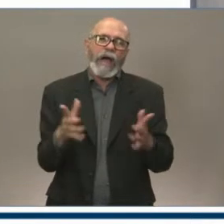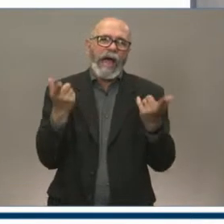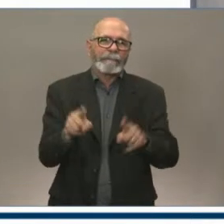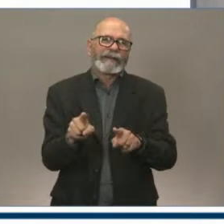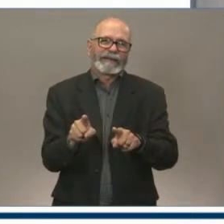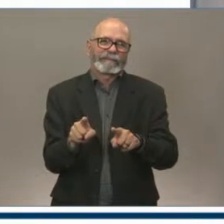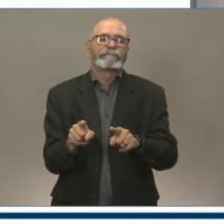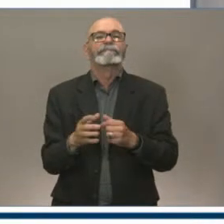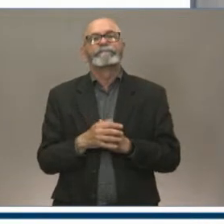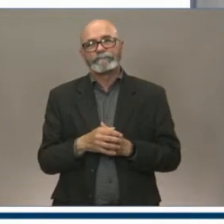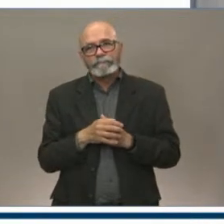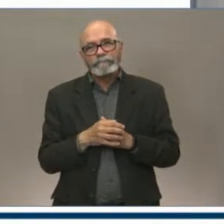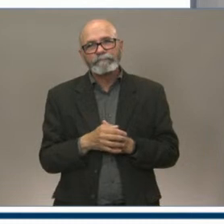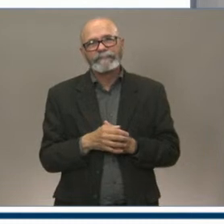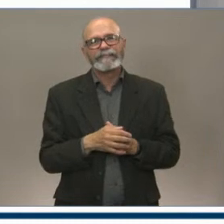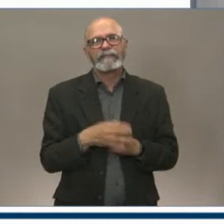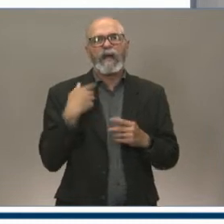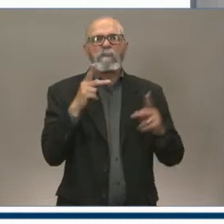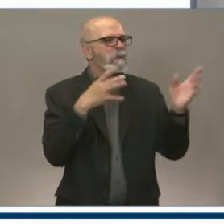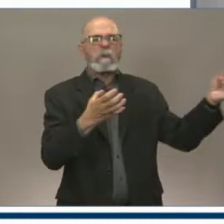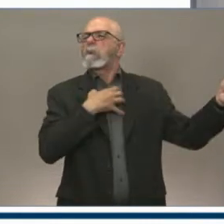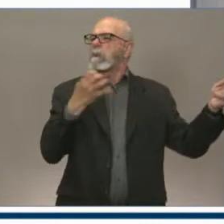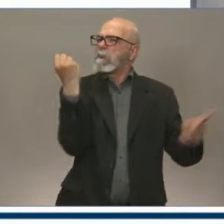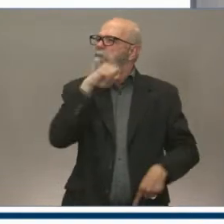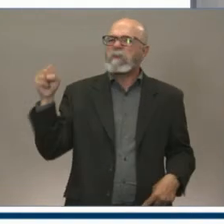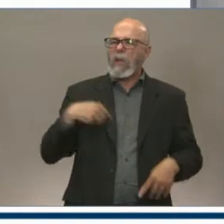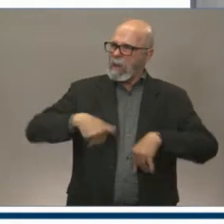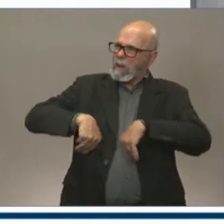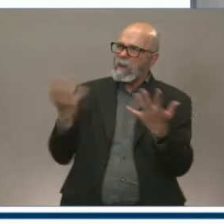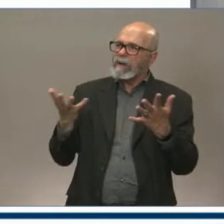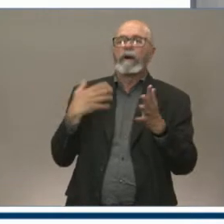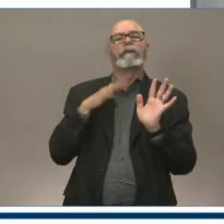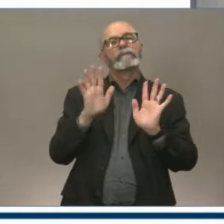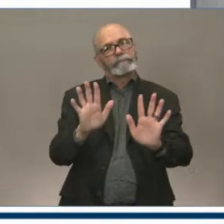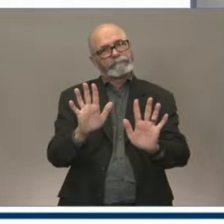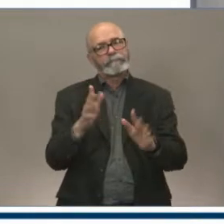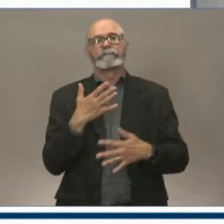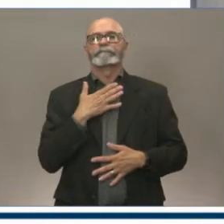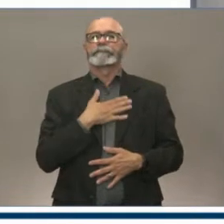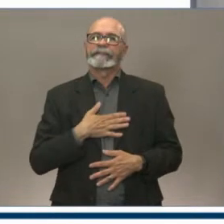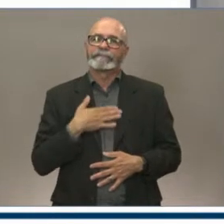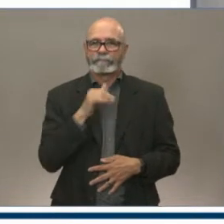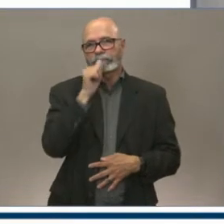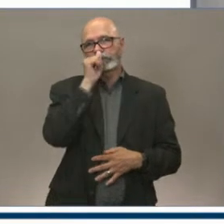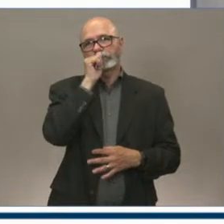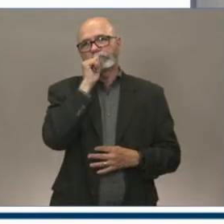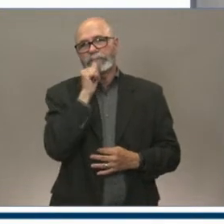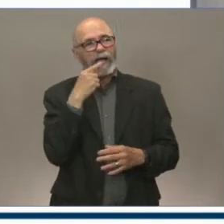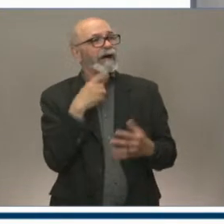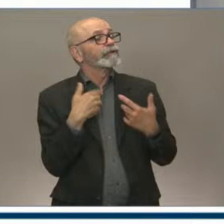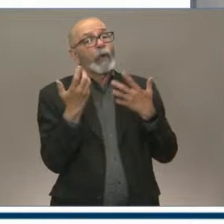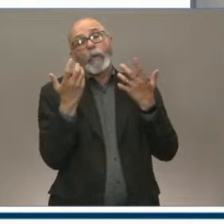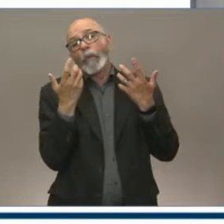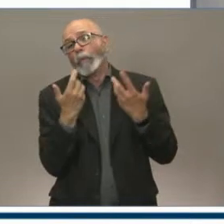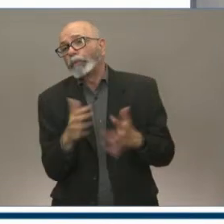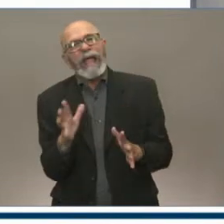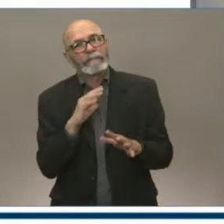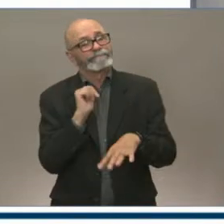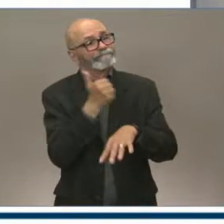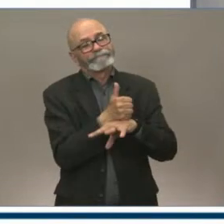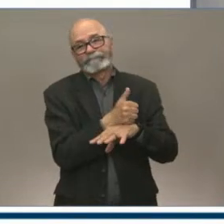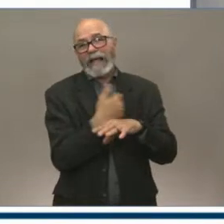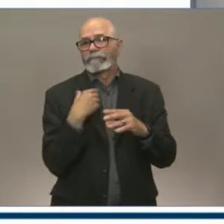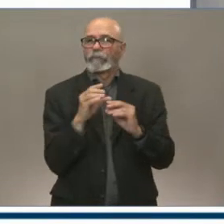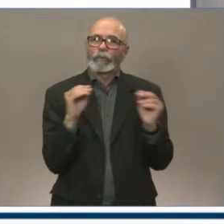are fighting against these measures to just please understand that they're not easy for us to put in place, but public health deems them necessary,